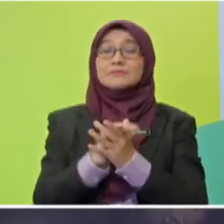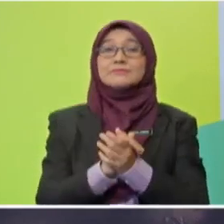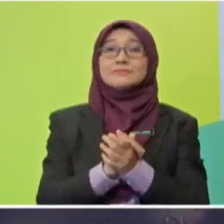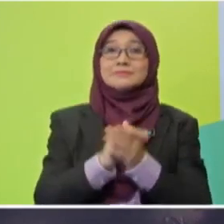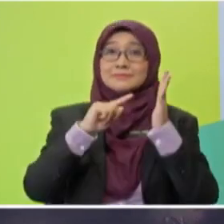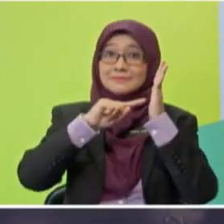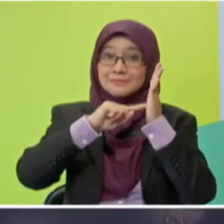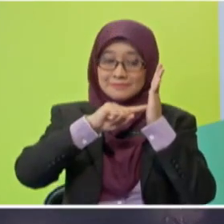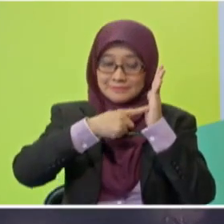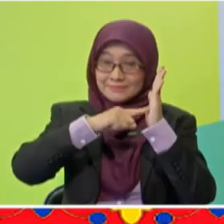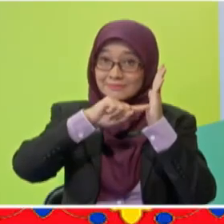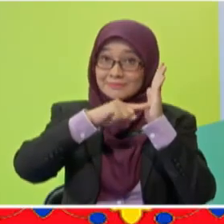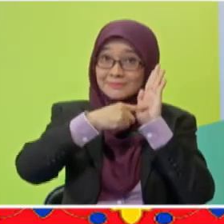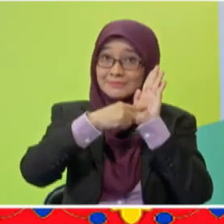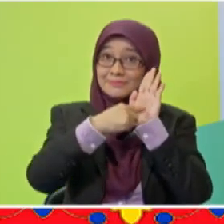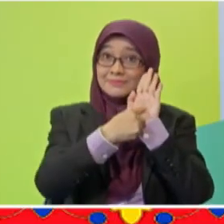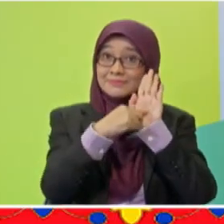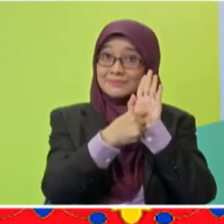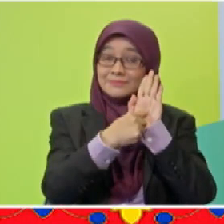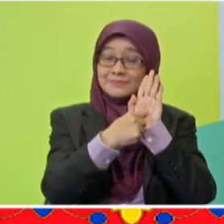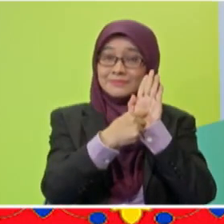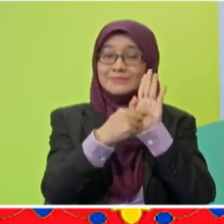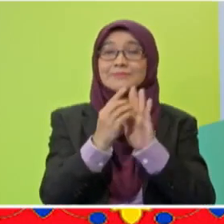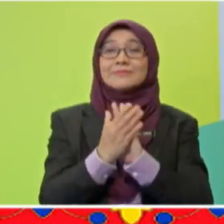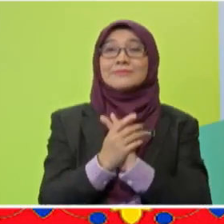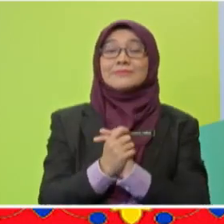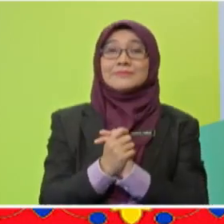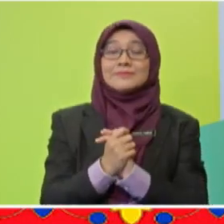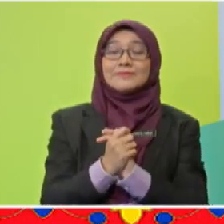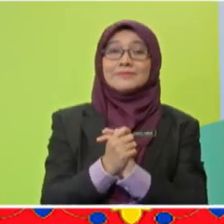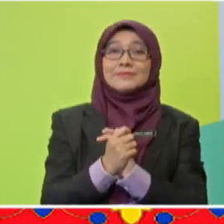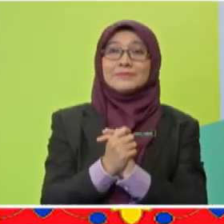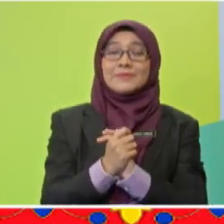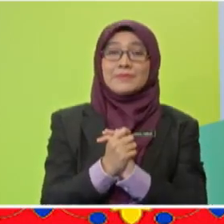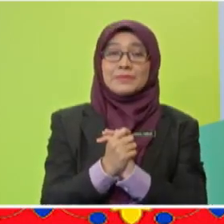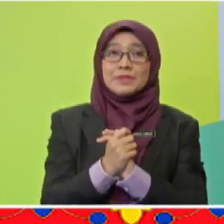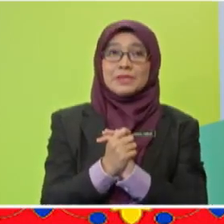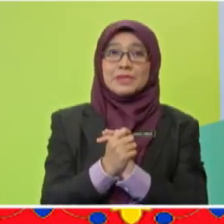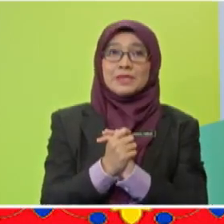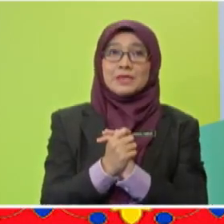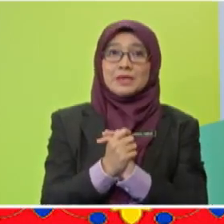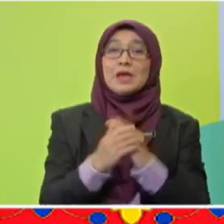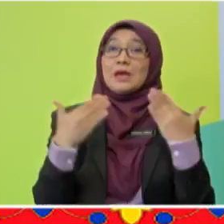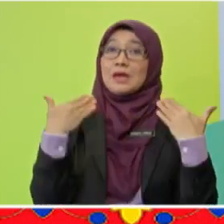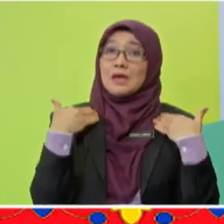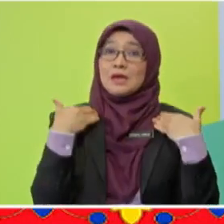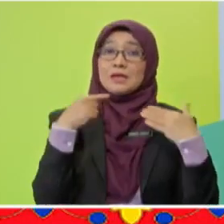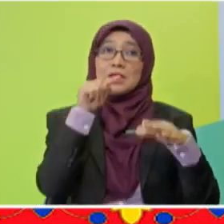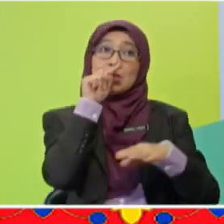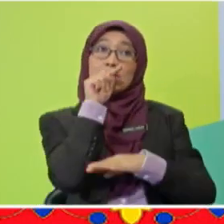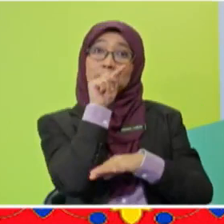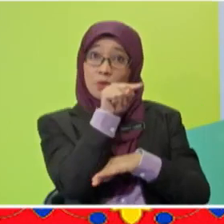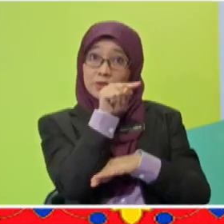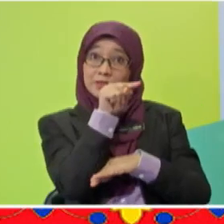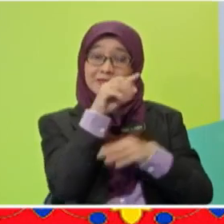You recall, can help the kids out there. yeah, as I recall, decimals would be there's a point in the Yes, number. we